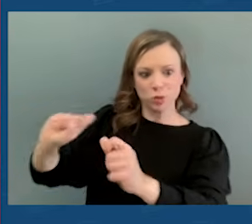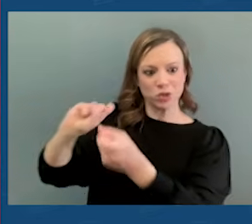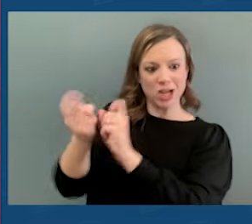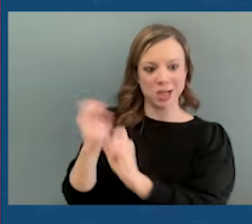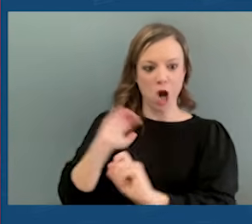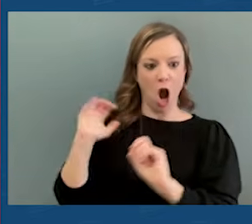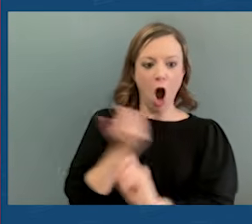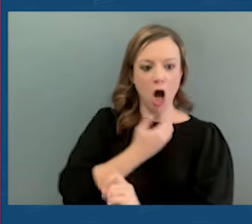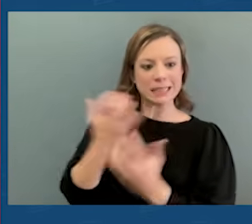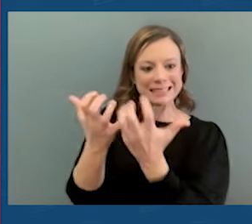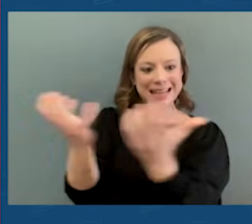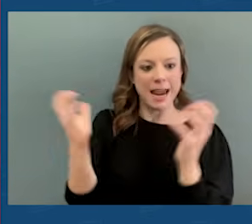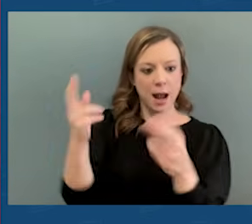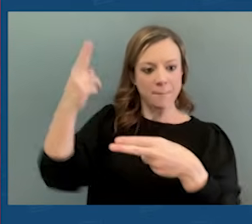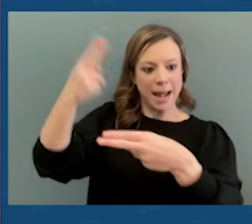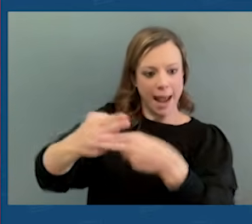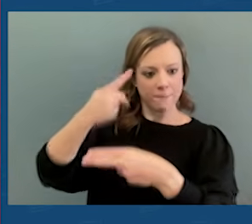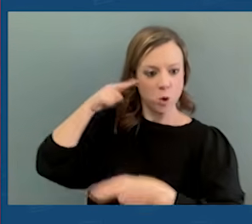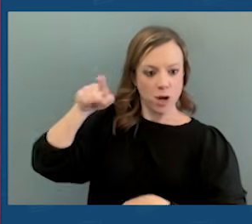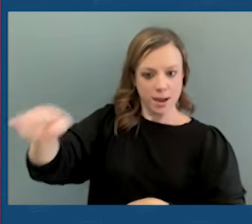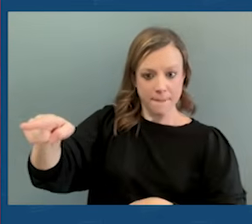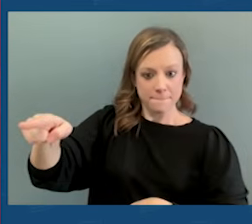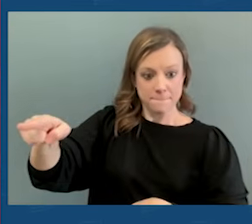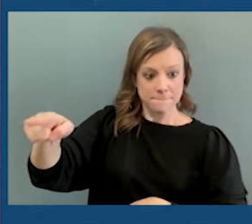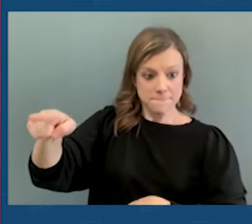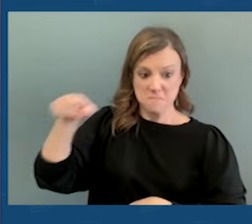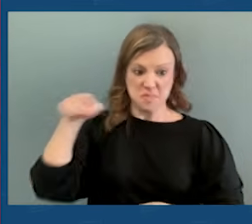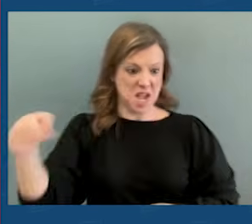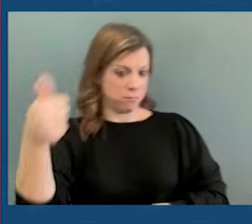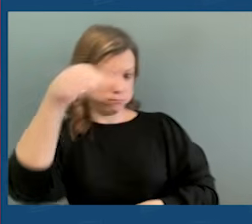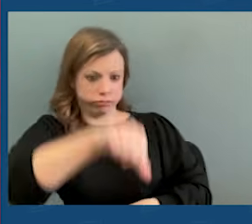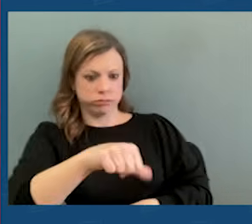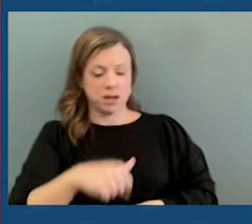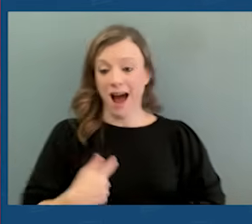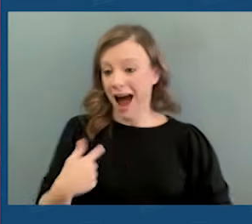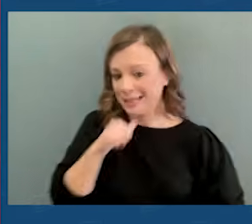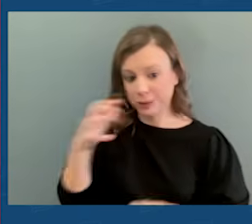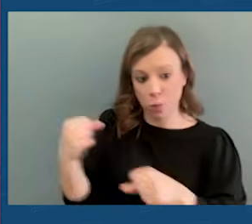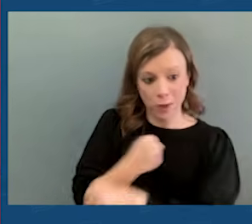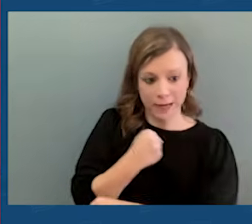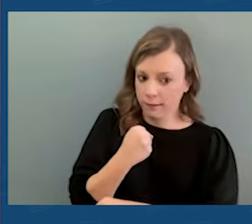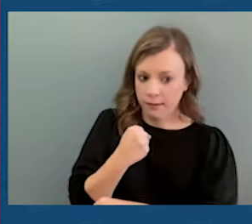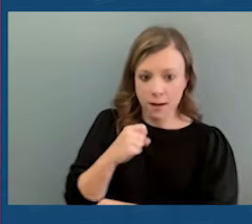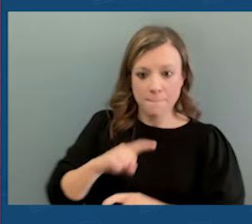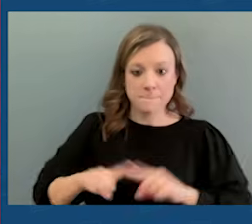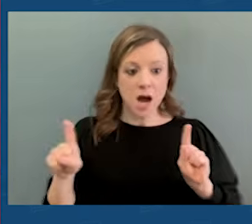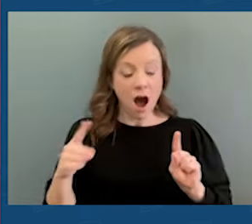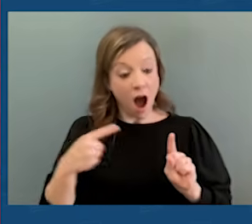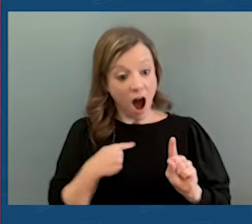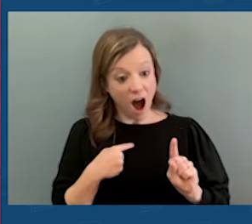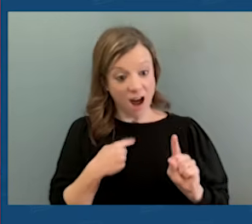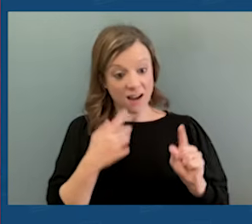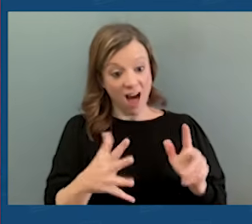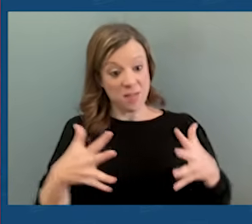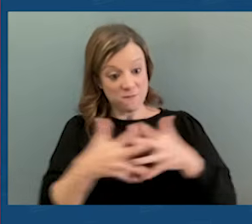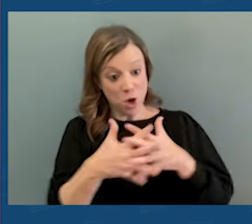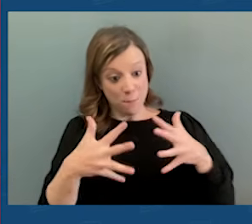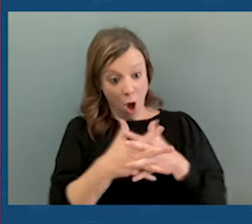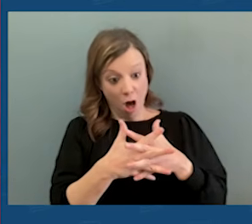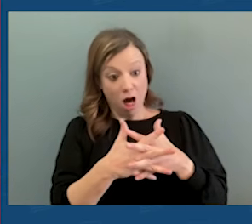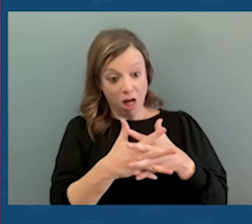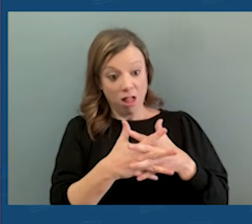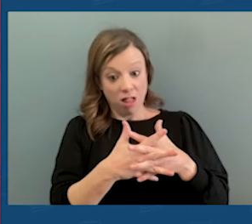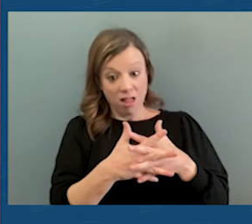student. As you can tell, I didn't win that battle, but I was successful in getting the football field itself, the